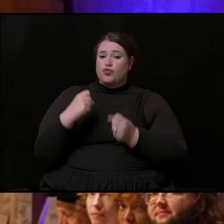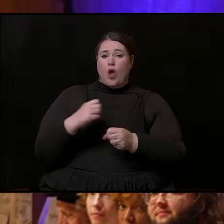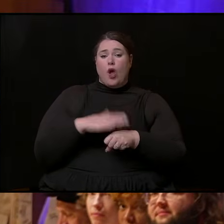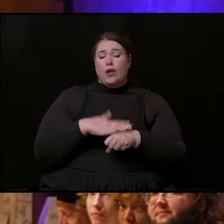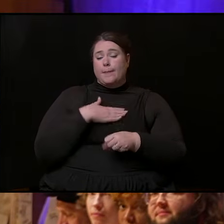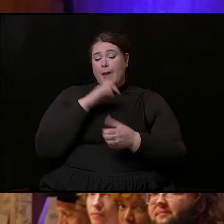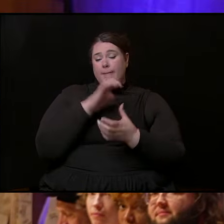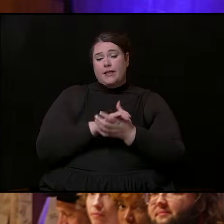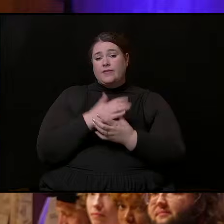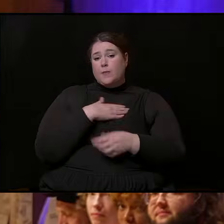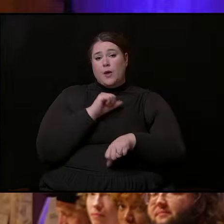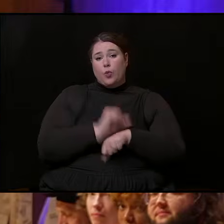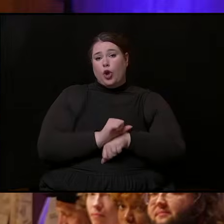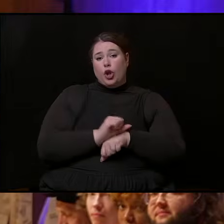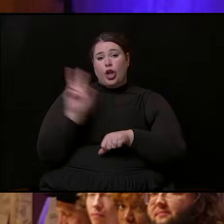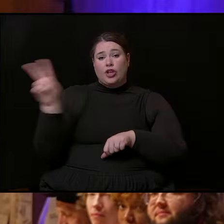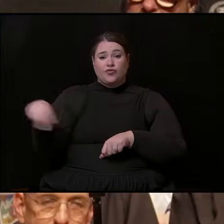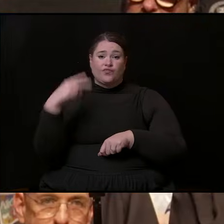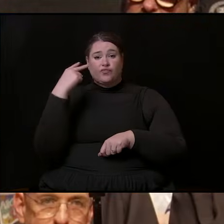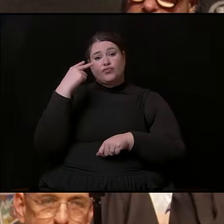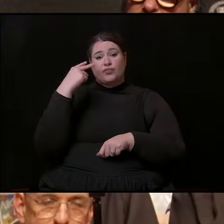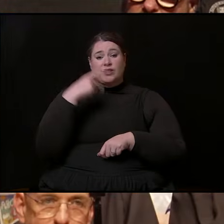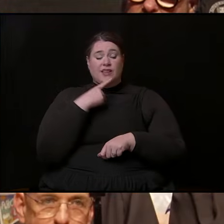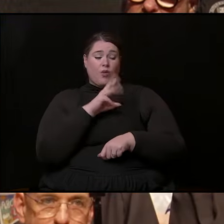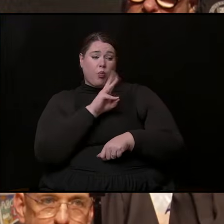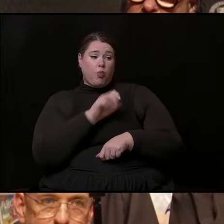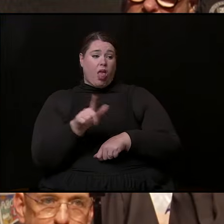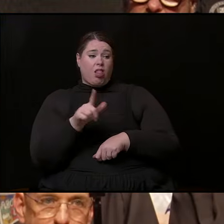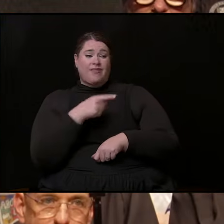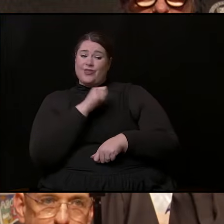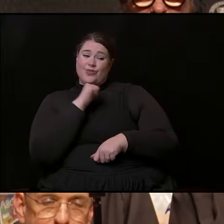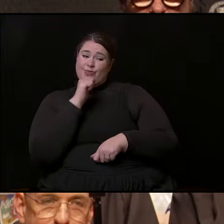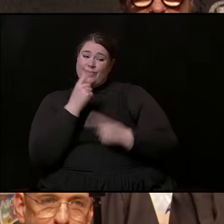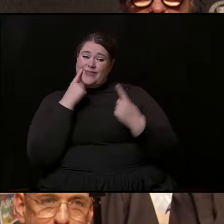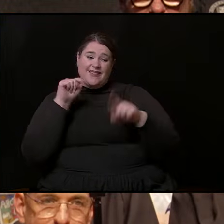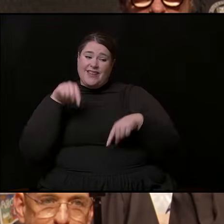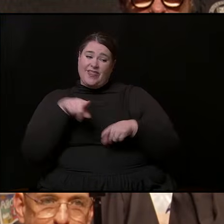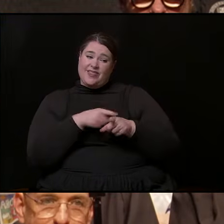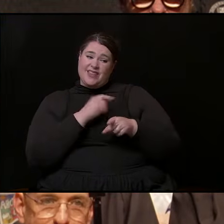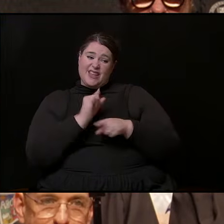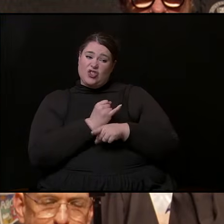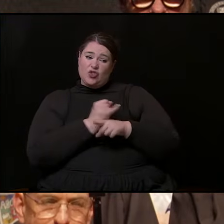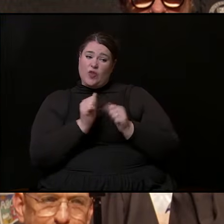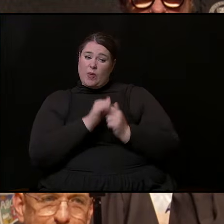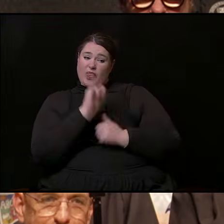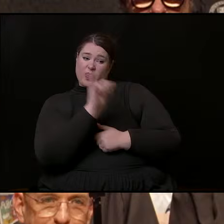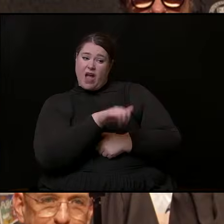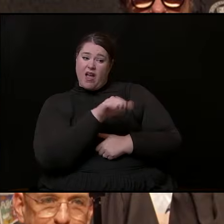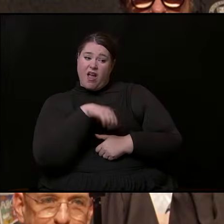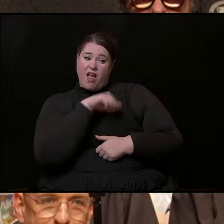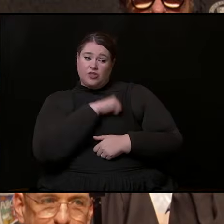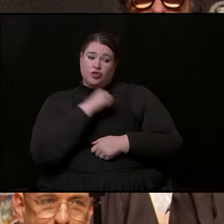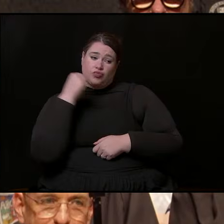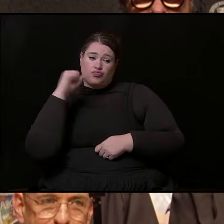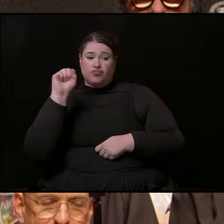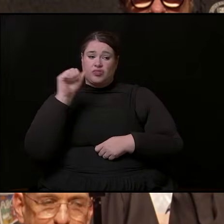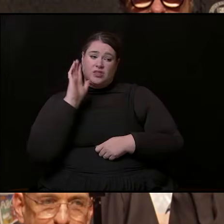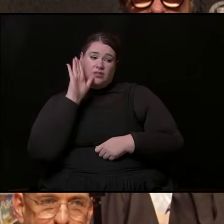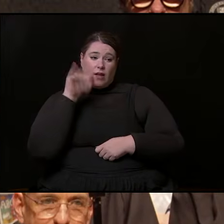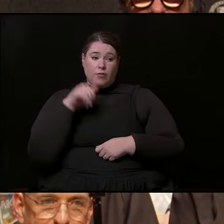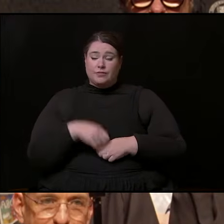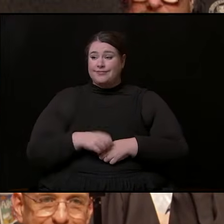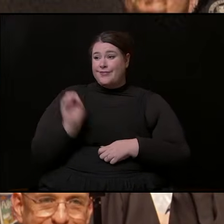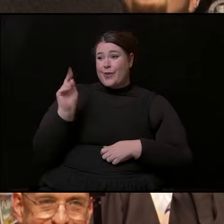looked at me and said, "Well, you won't make it far in this industry with that attitude." Okay,